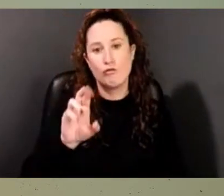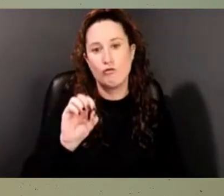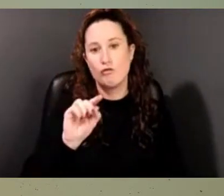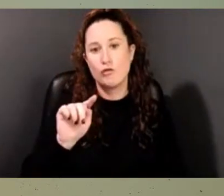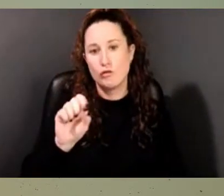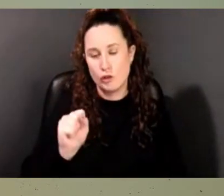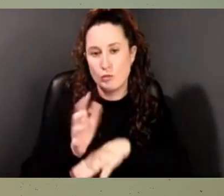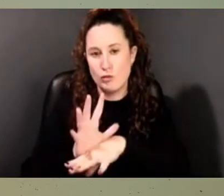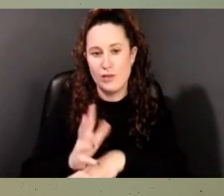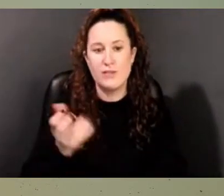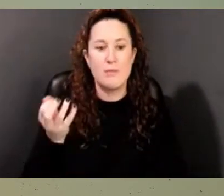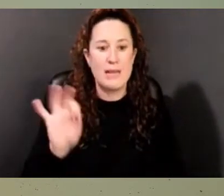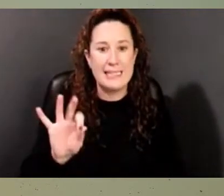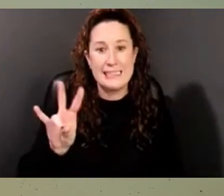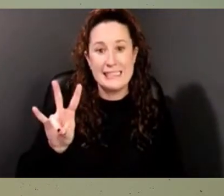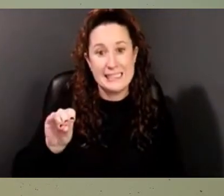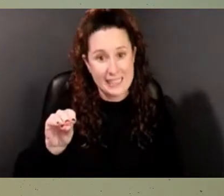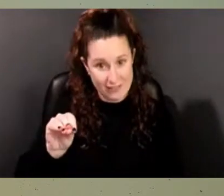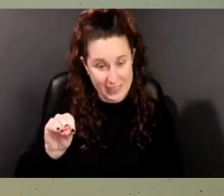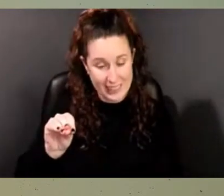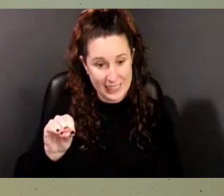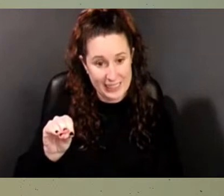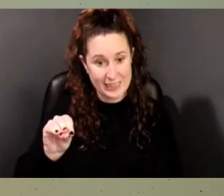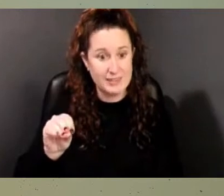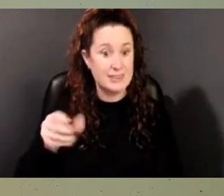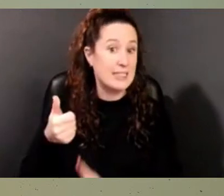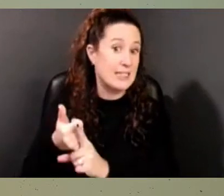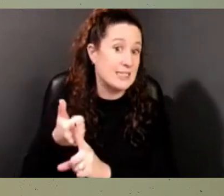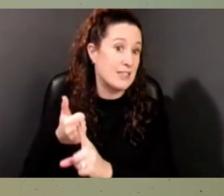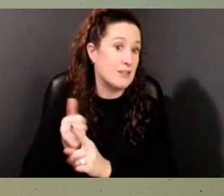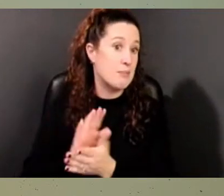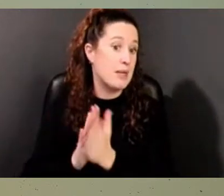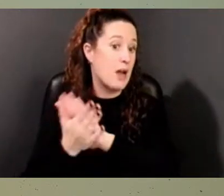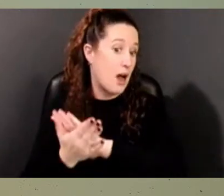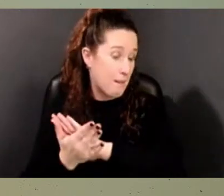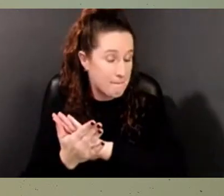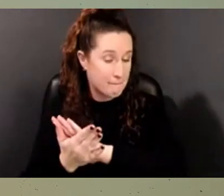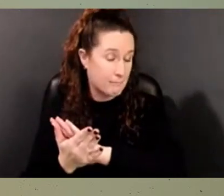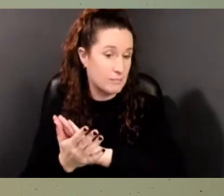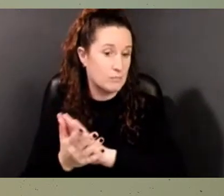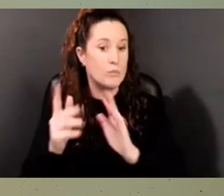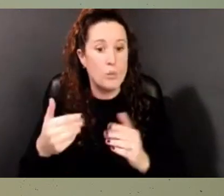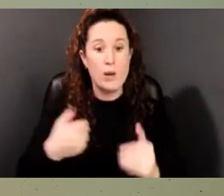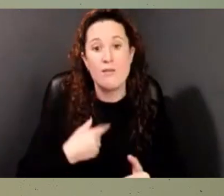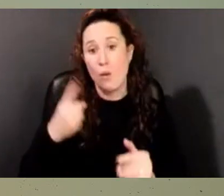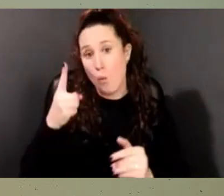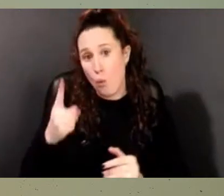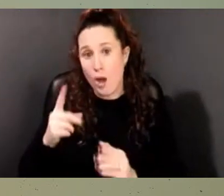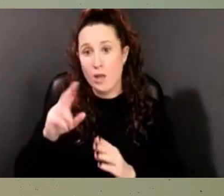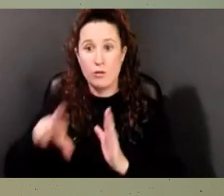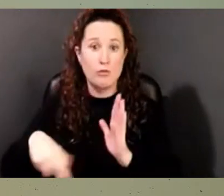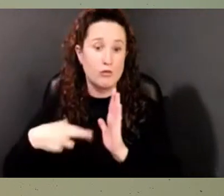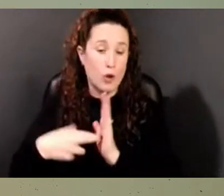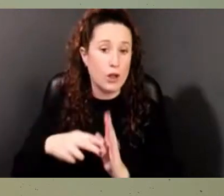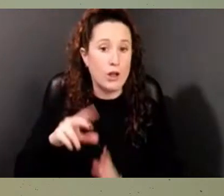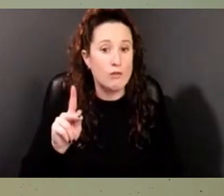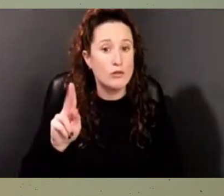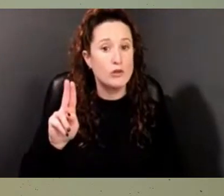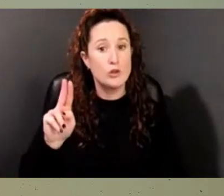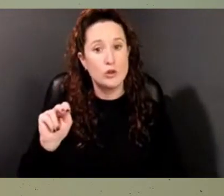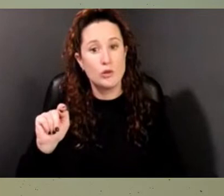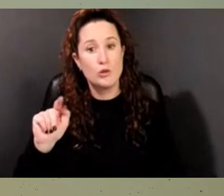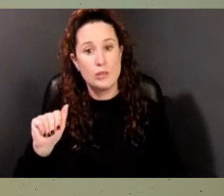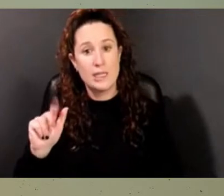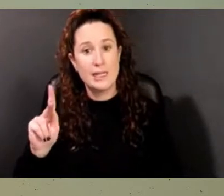1970, that has thus become, LeVar Burton plays the role of Kunta Kinte, and in the book,